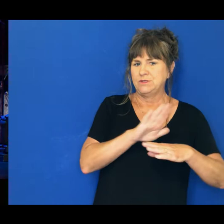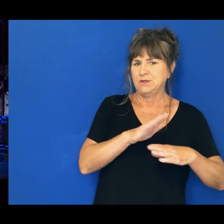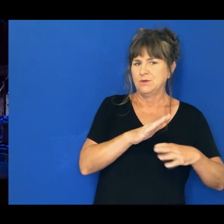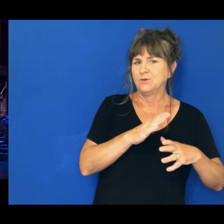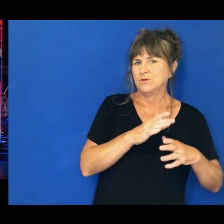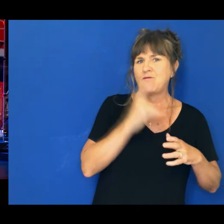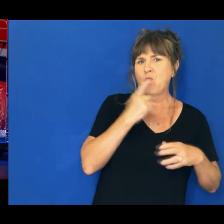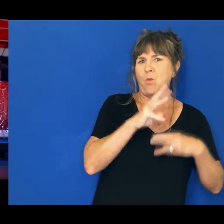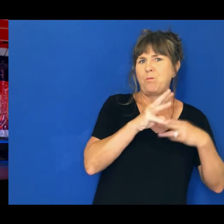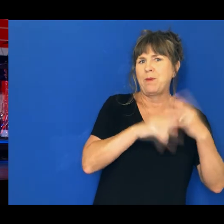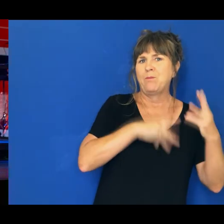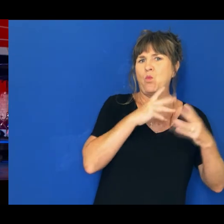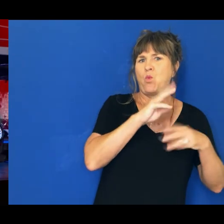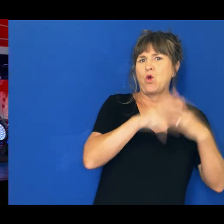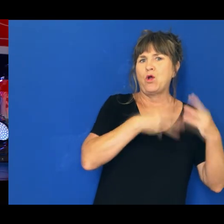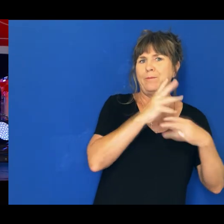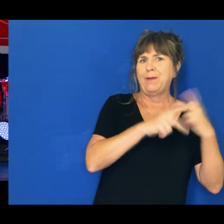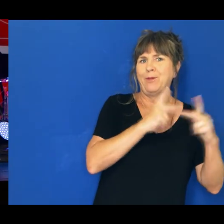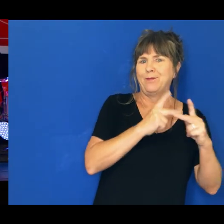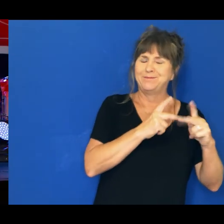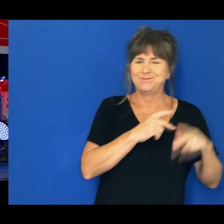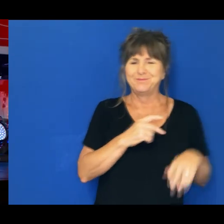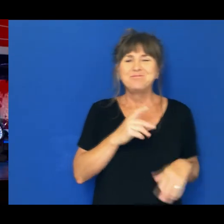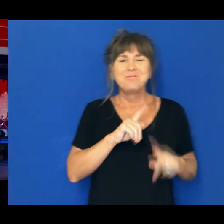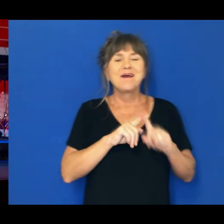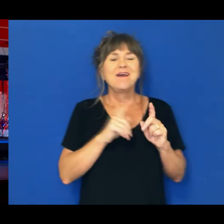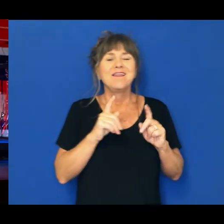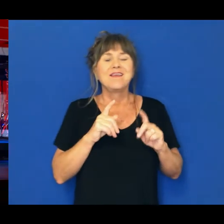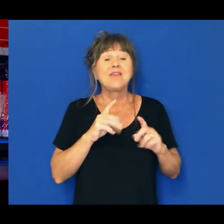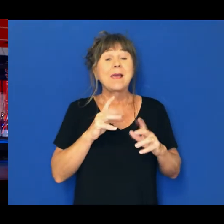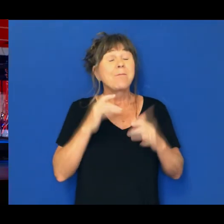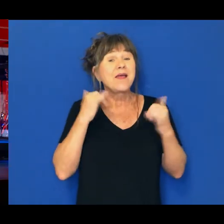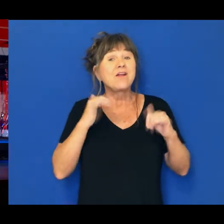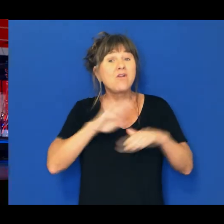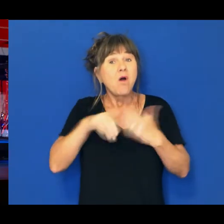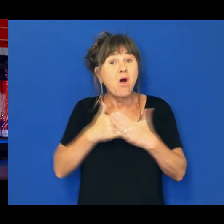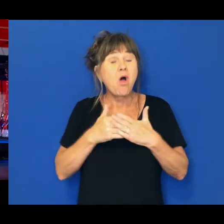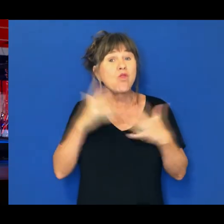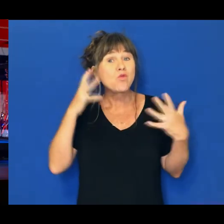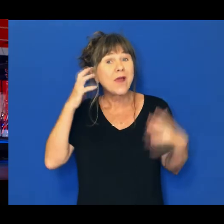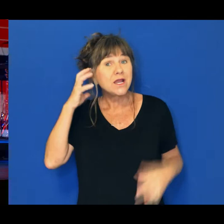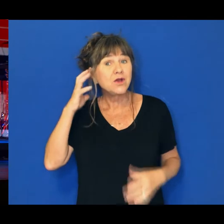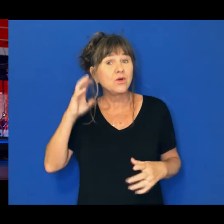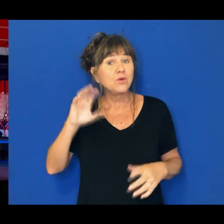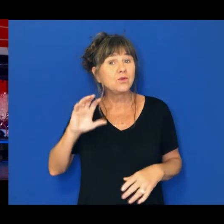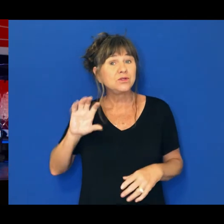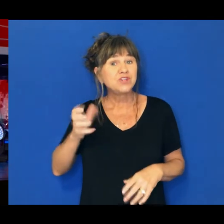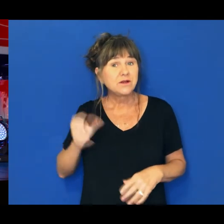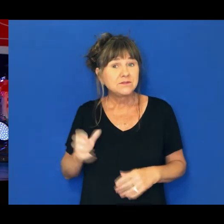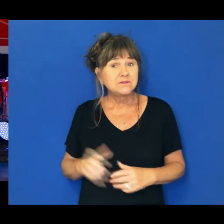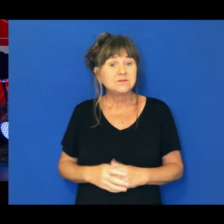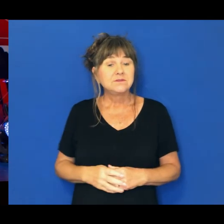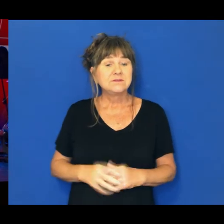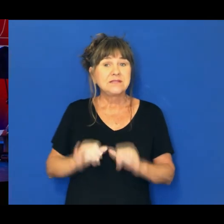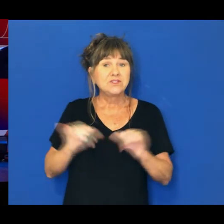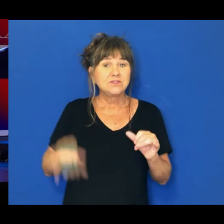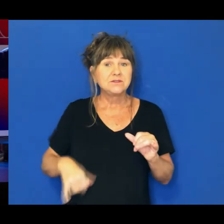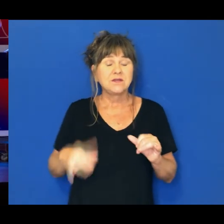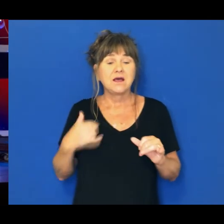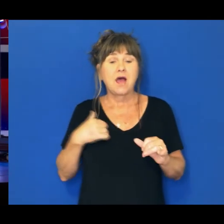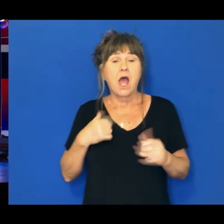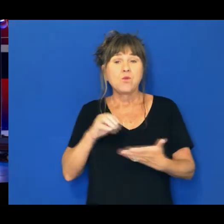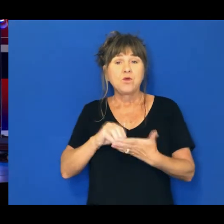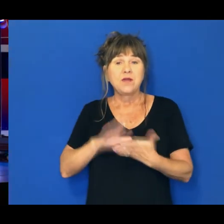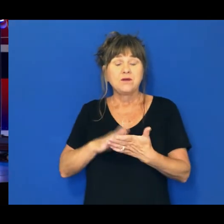people. Come on. But they played Kirk Franklin's Stomp on all the radio stations. So I remember this song, and I wrote down some of